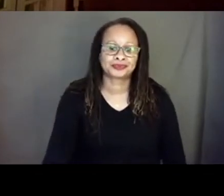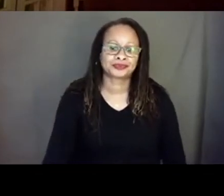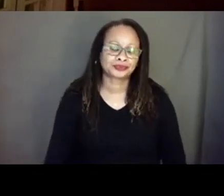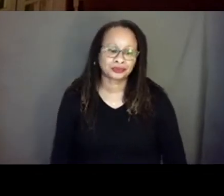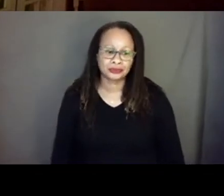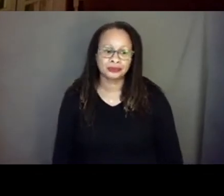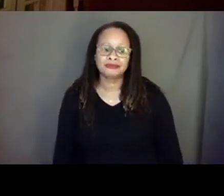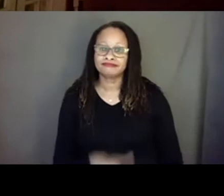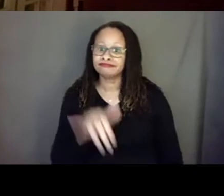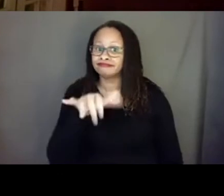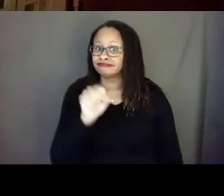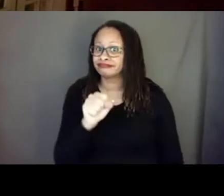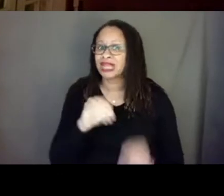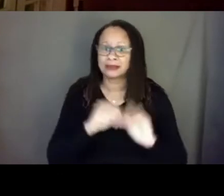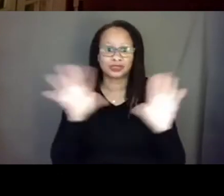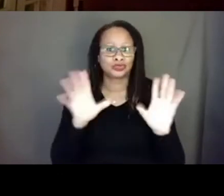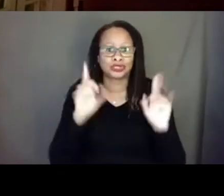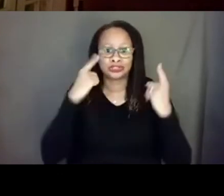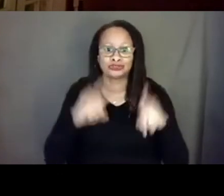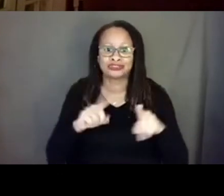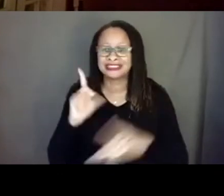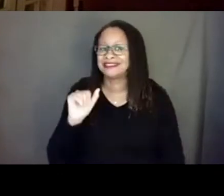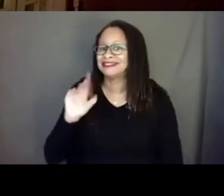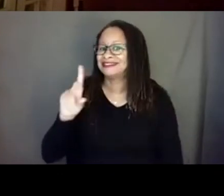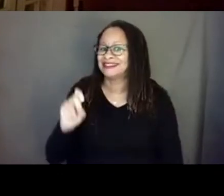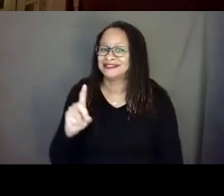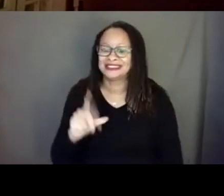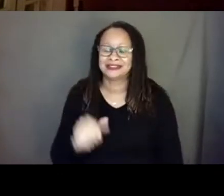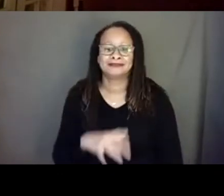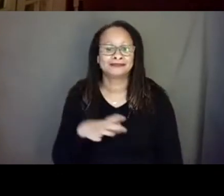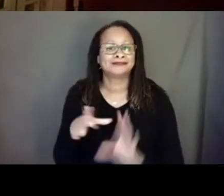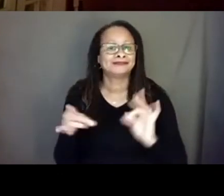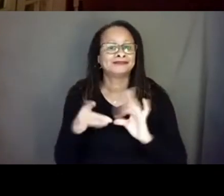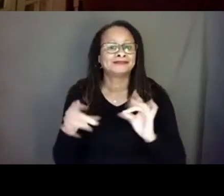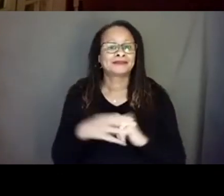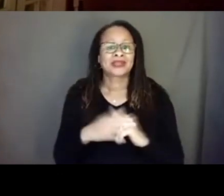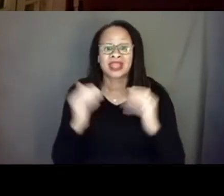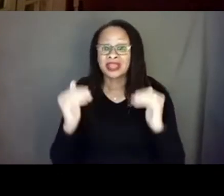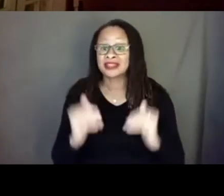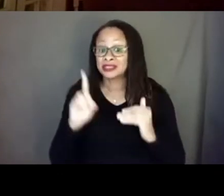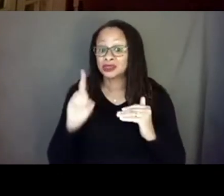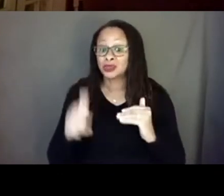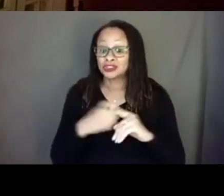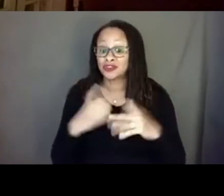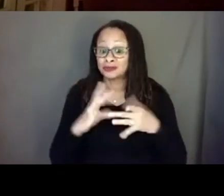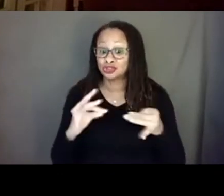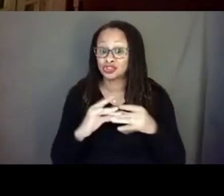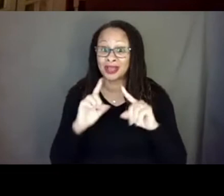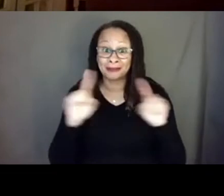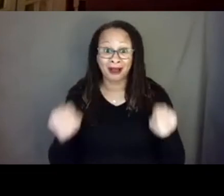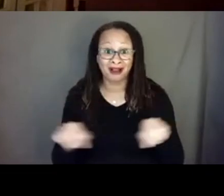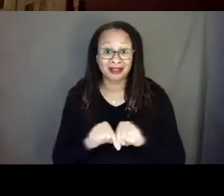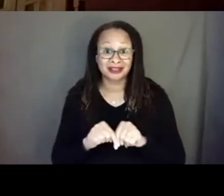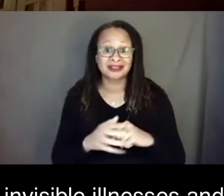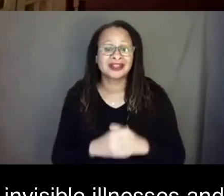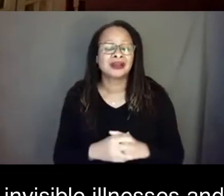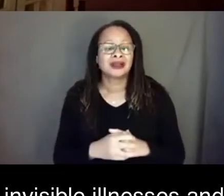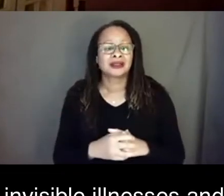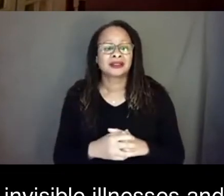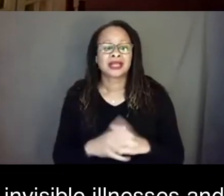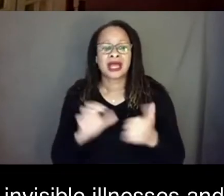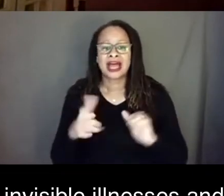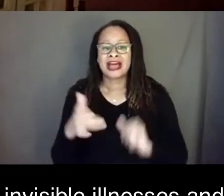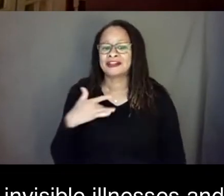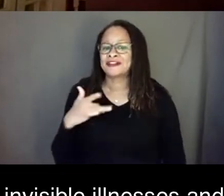Yeah, totally agree. Next question from the chat box. How do you feel about quote unquote